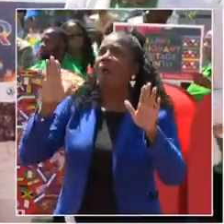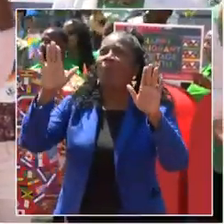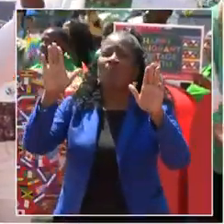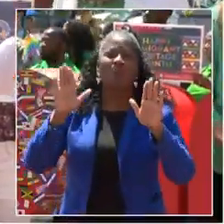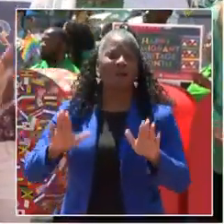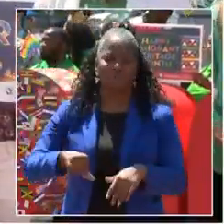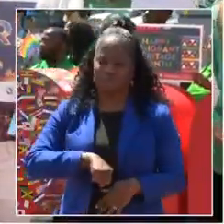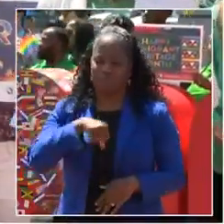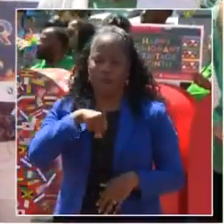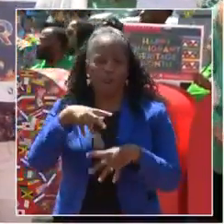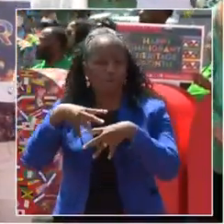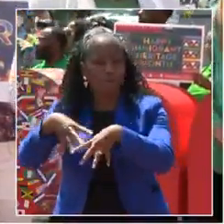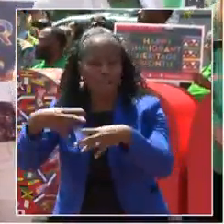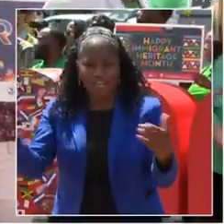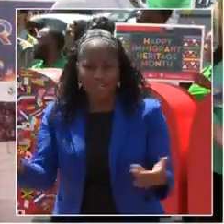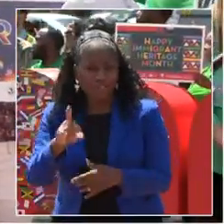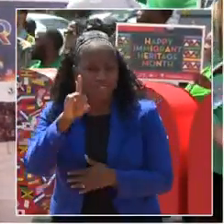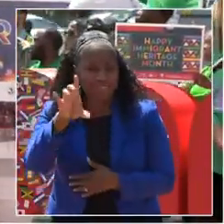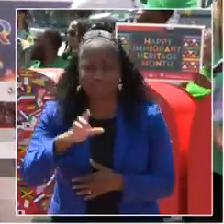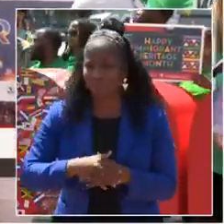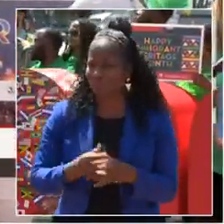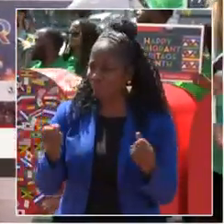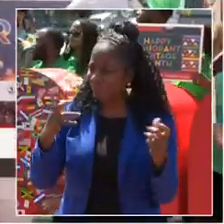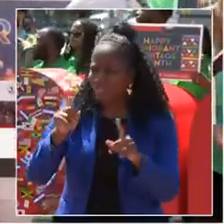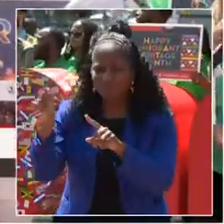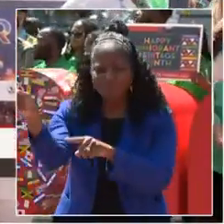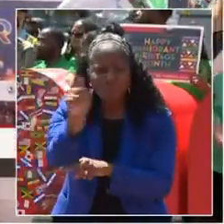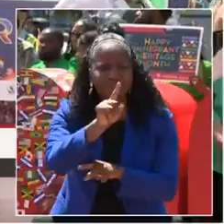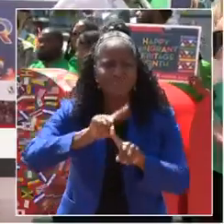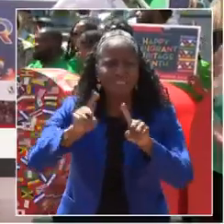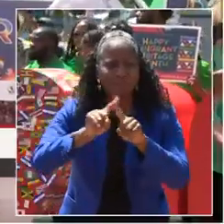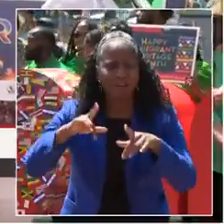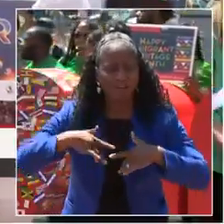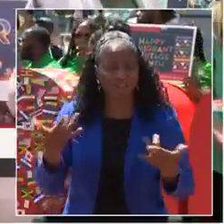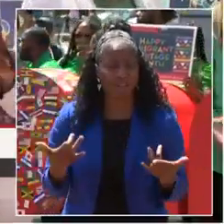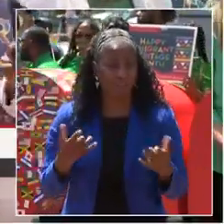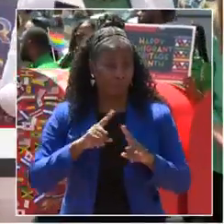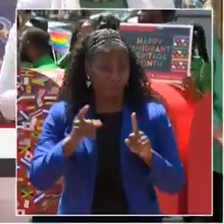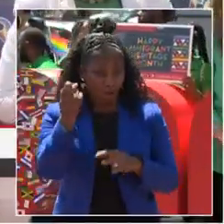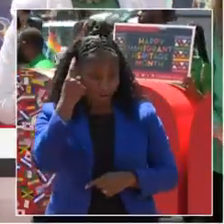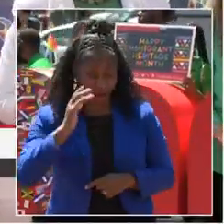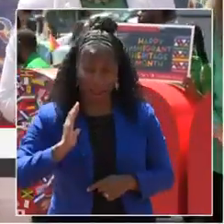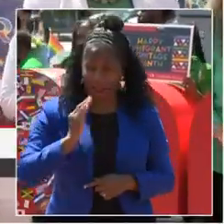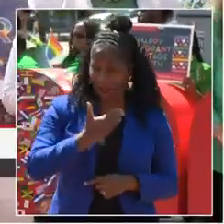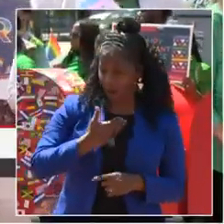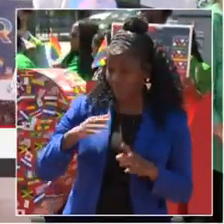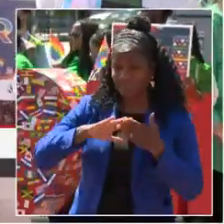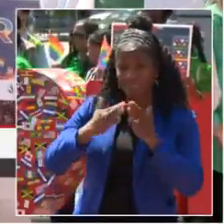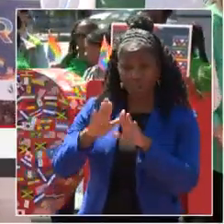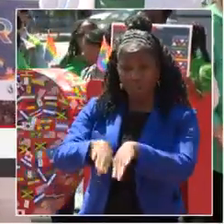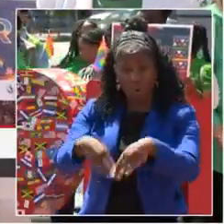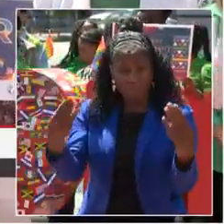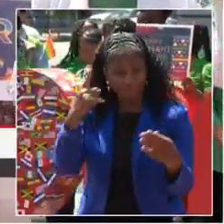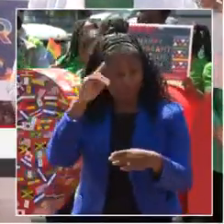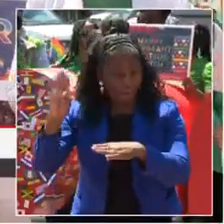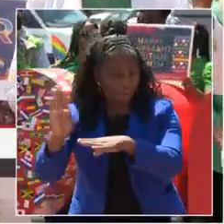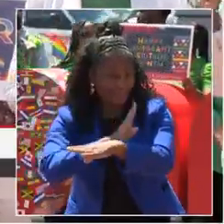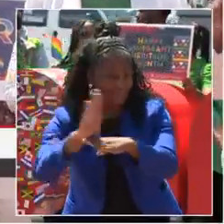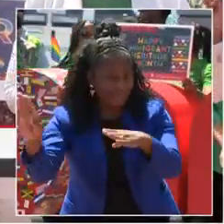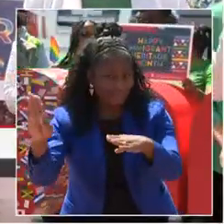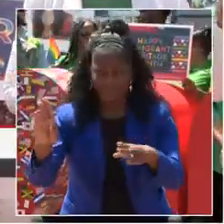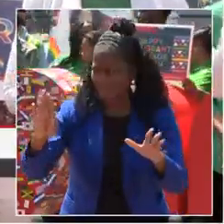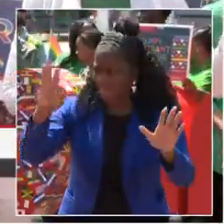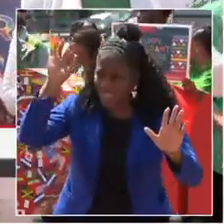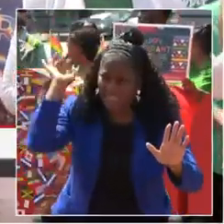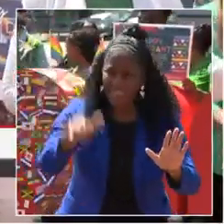capital and so many other wonderful events. But now that our city is open for business, we are open for business.